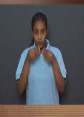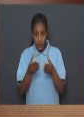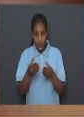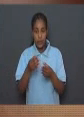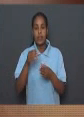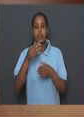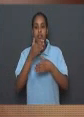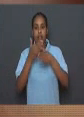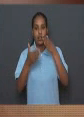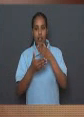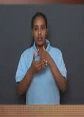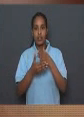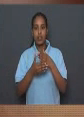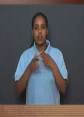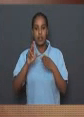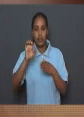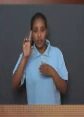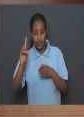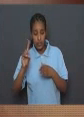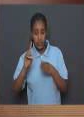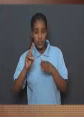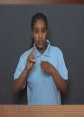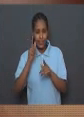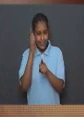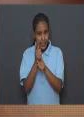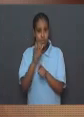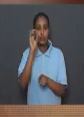standard reduction potential of exactly